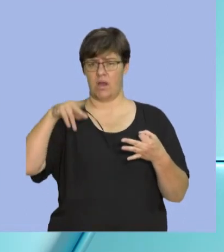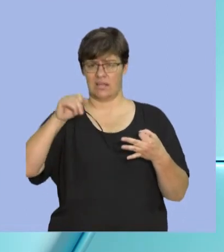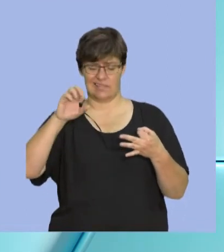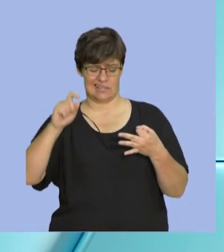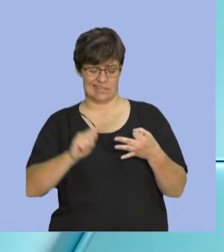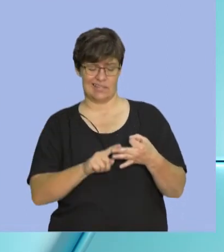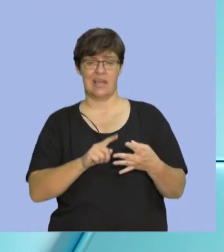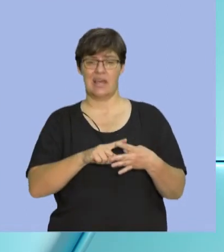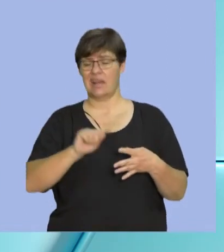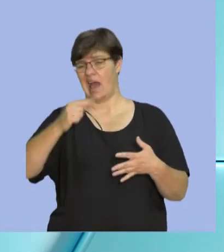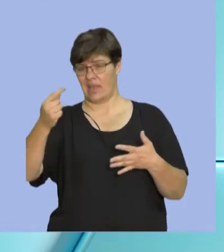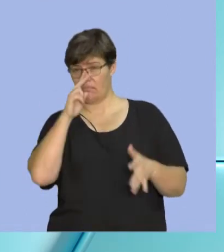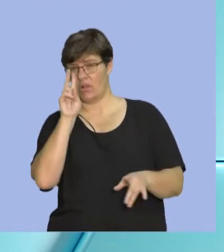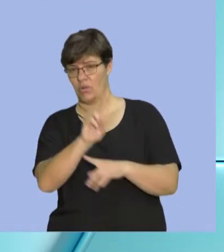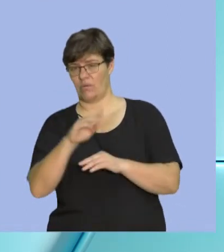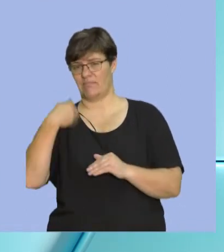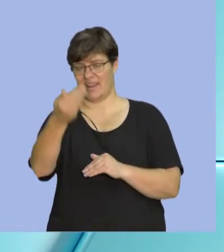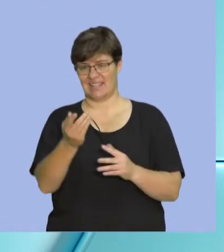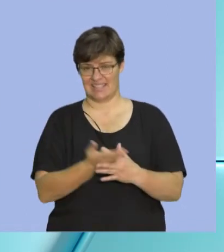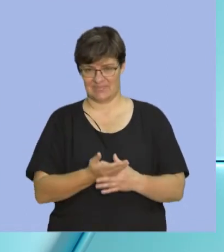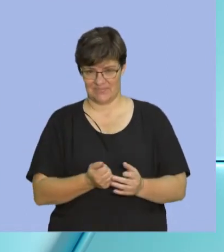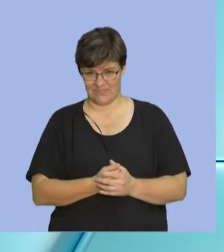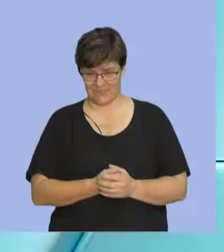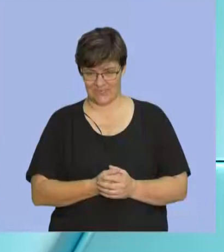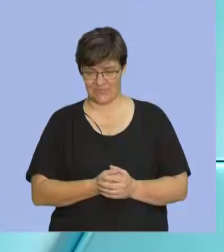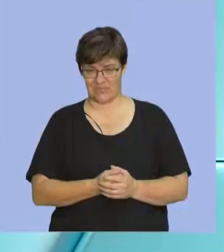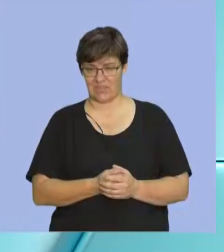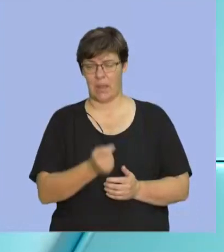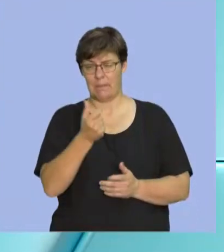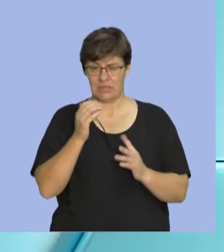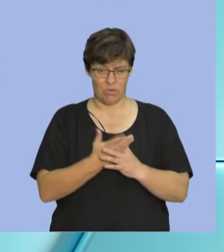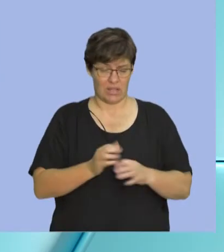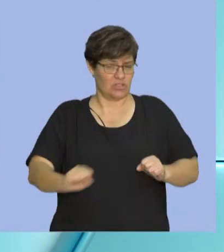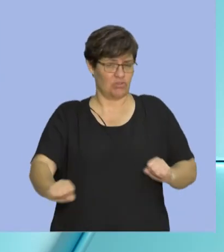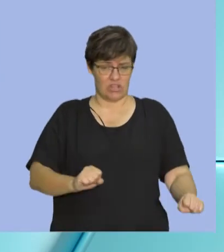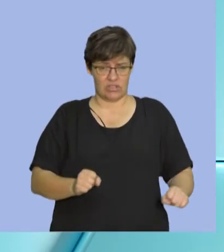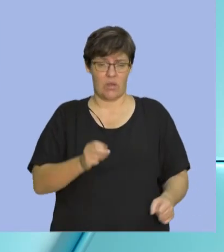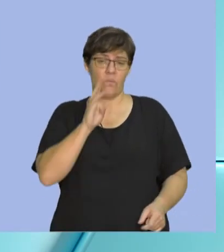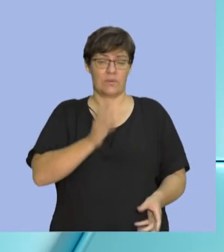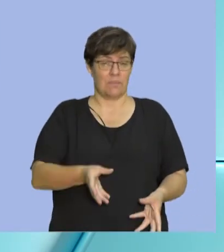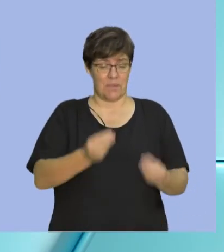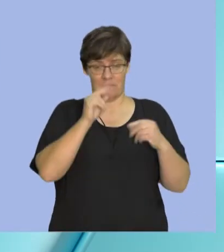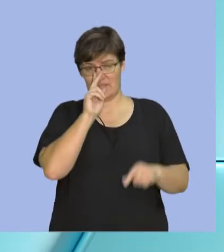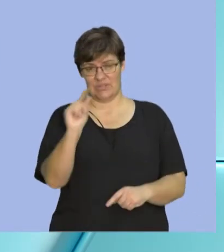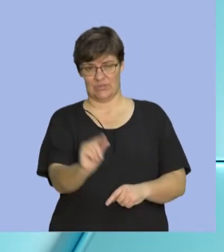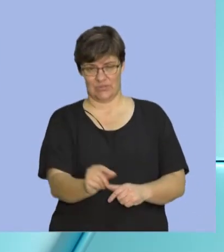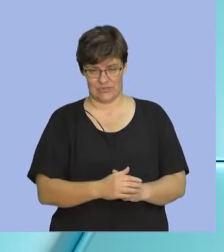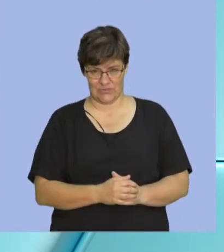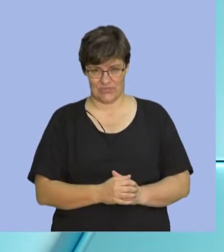organelles in the next segment. So have a little break, stretch a bit, grab some water, and see you in a bit.